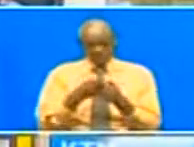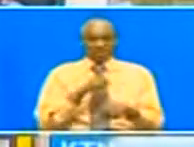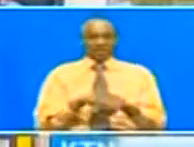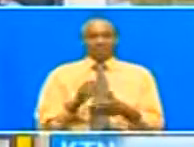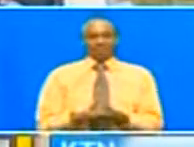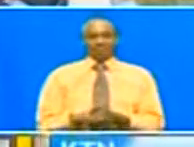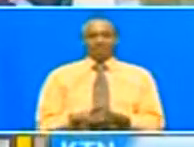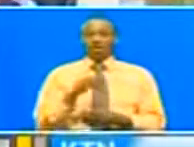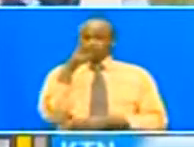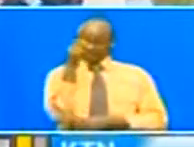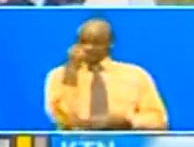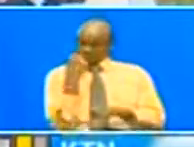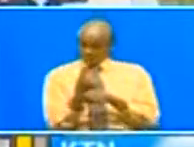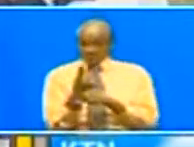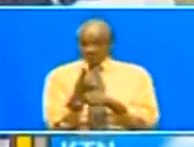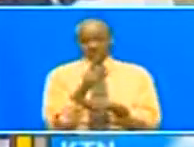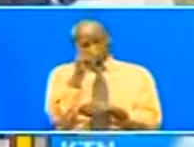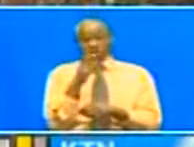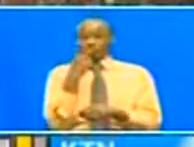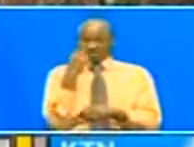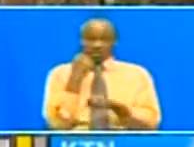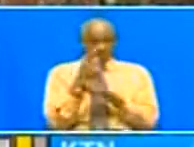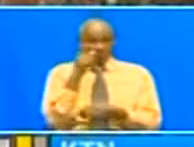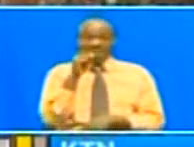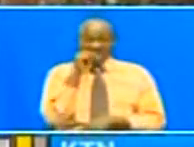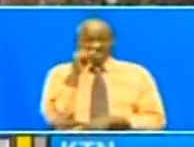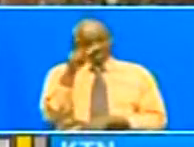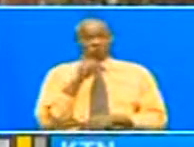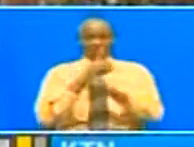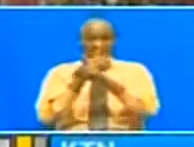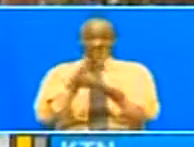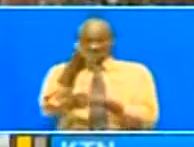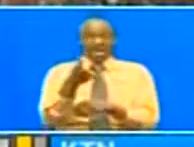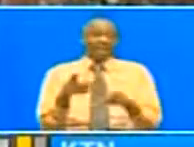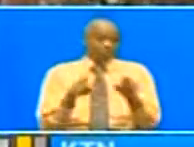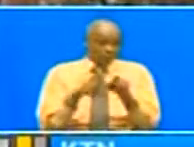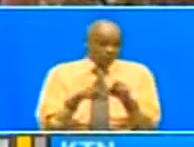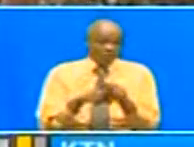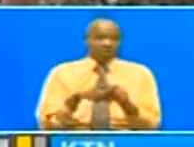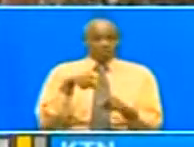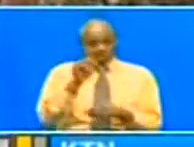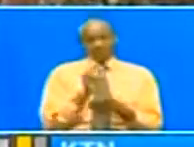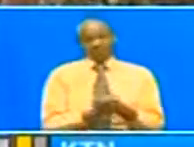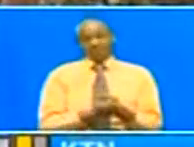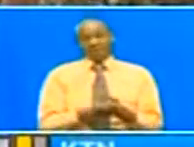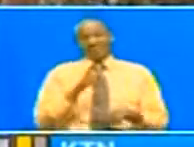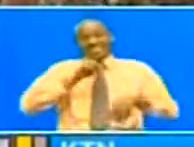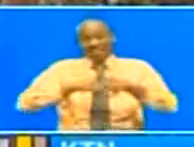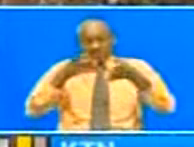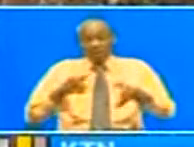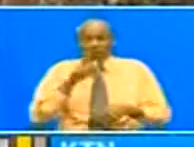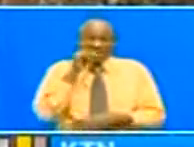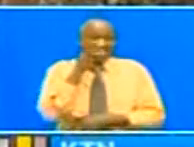in 2012, you went to the London Marathon as the defending champion and also the course record holder, but this time you'll be going to the